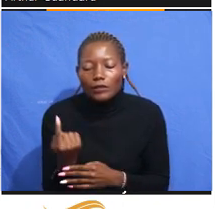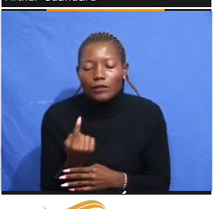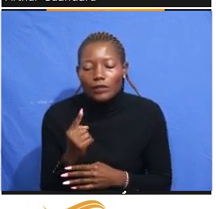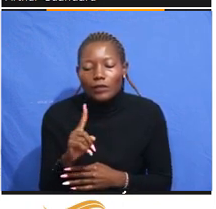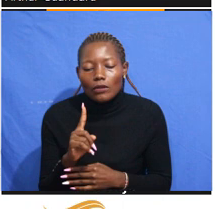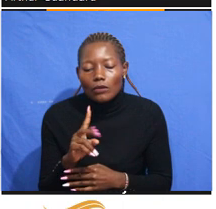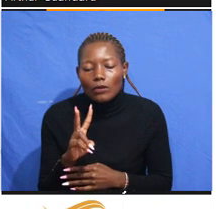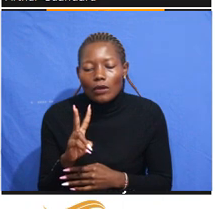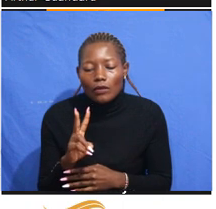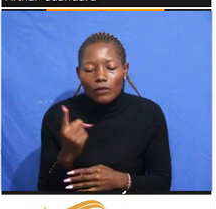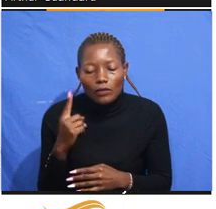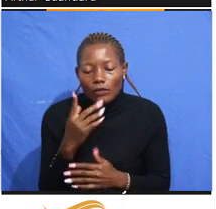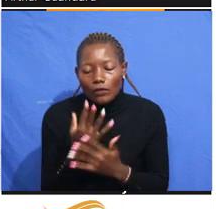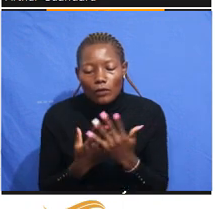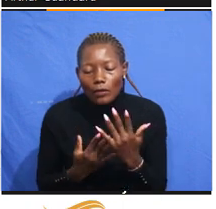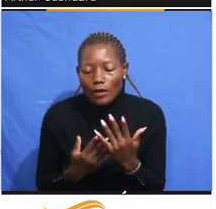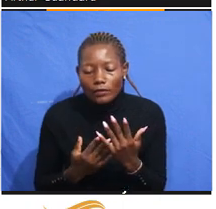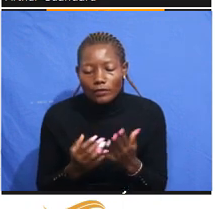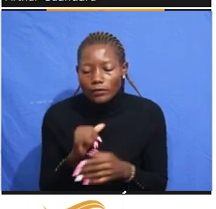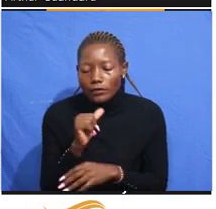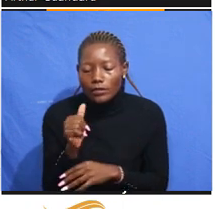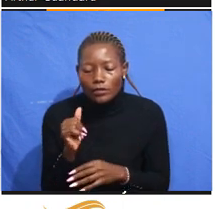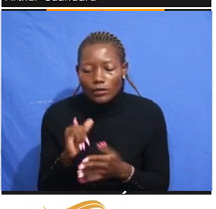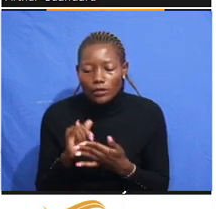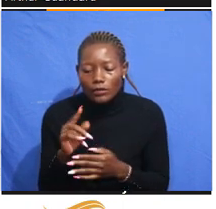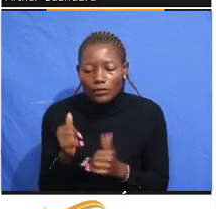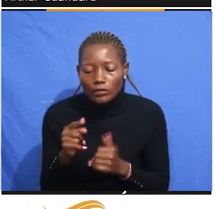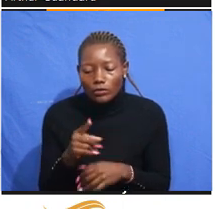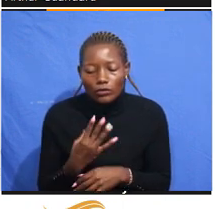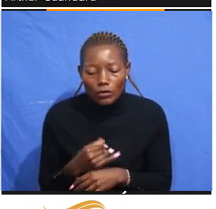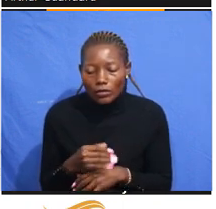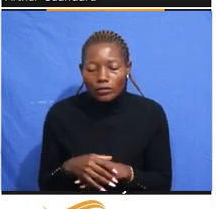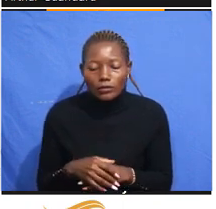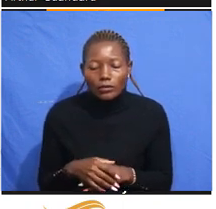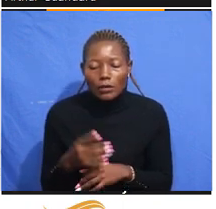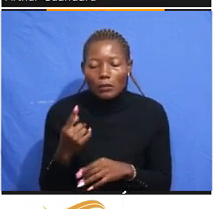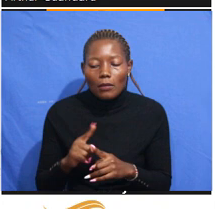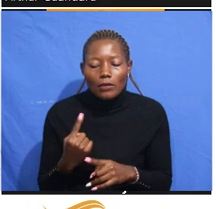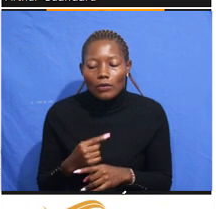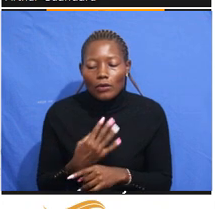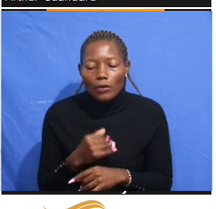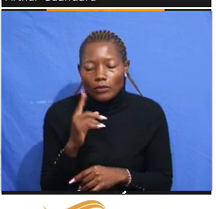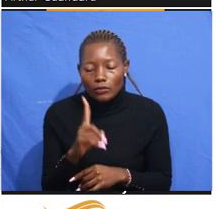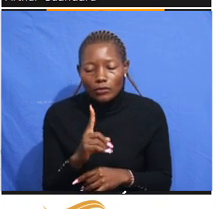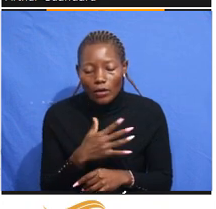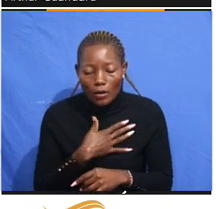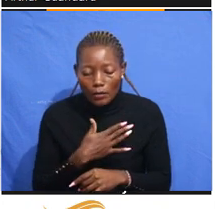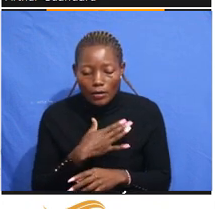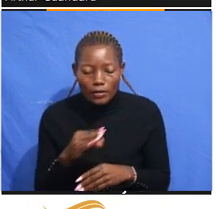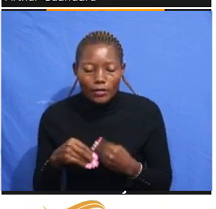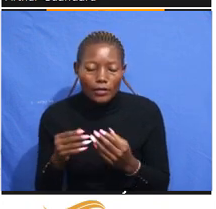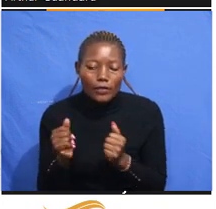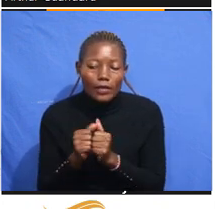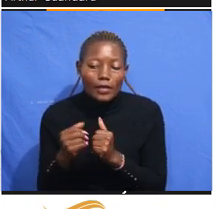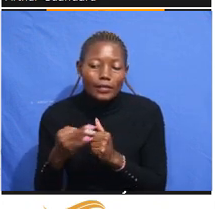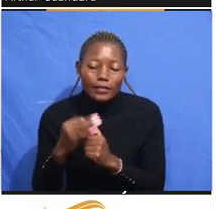the kind of heart that you are looking for. You are looking for a heart that is going to beat probably with 1 beat and give you 18 cc's of